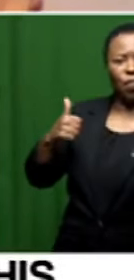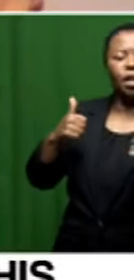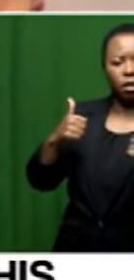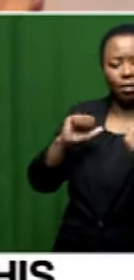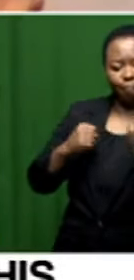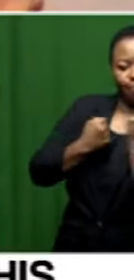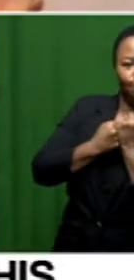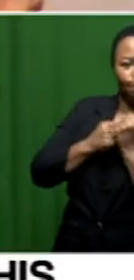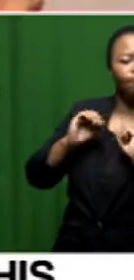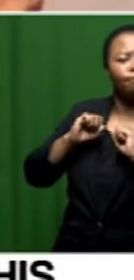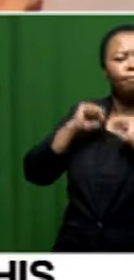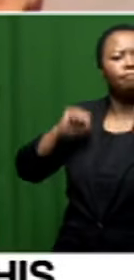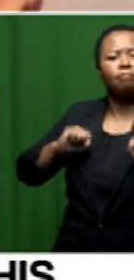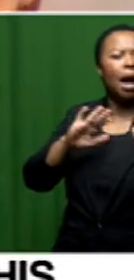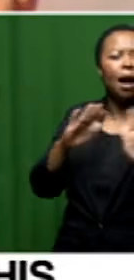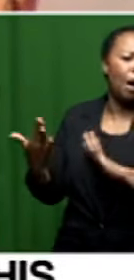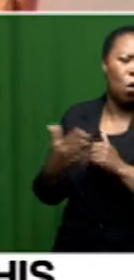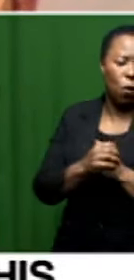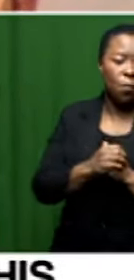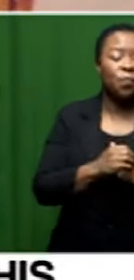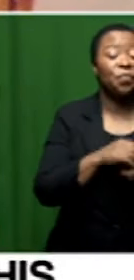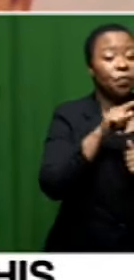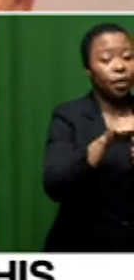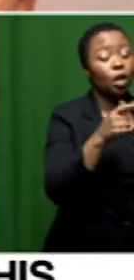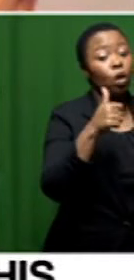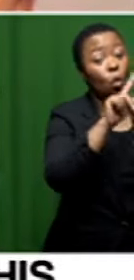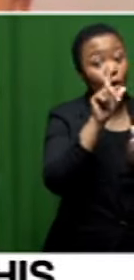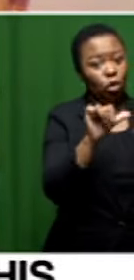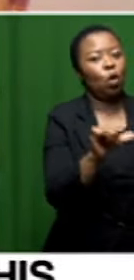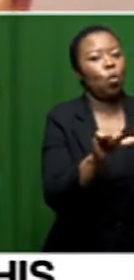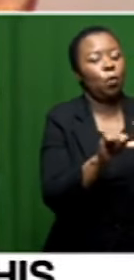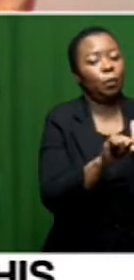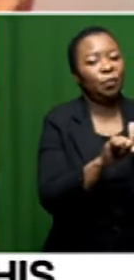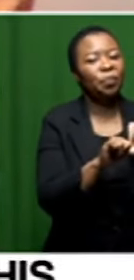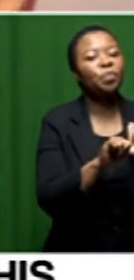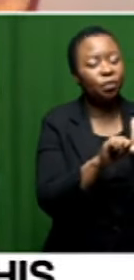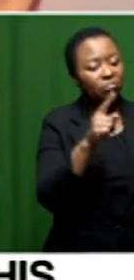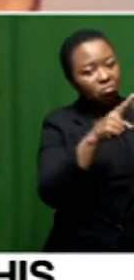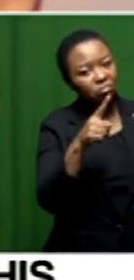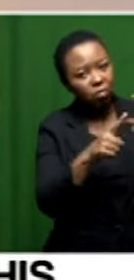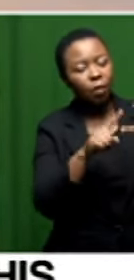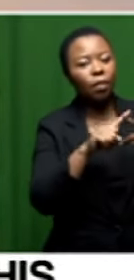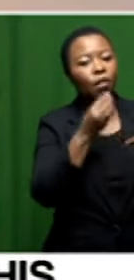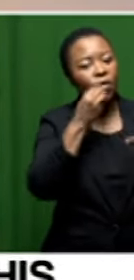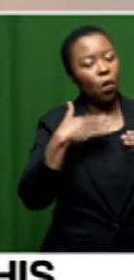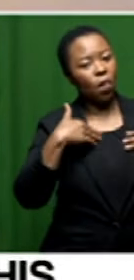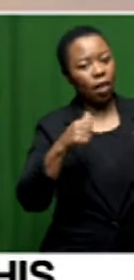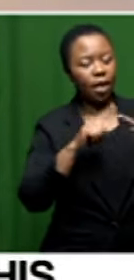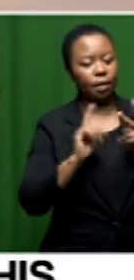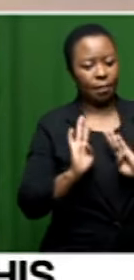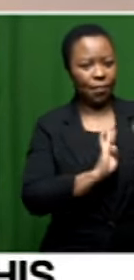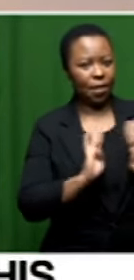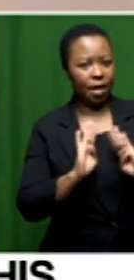boost our immunity? That's a very good question. And you have mentioned two very important things, nutrition and lifestyle.